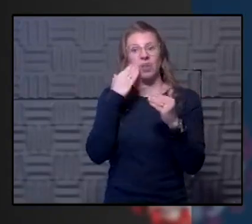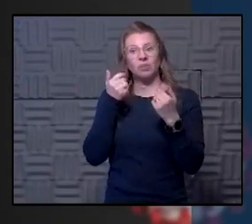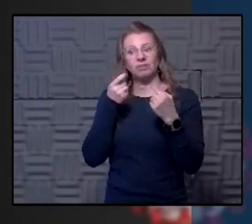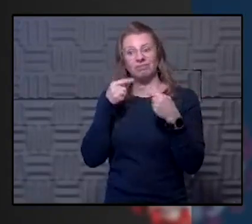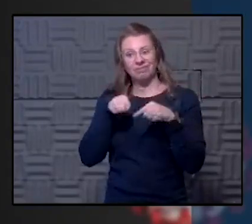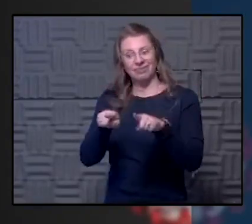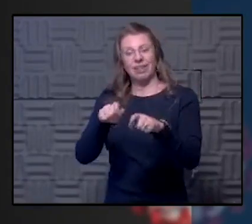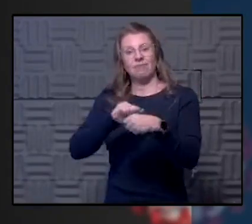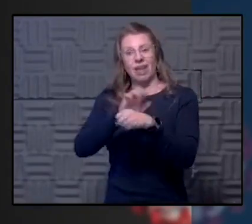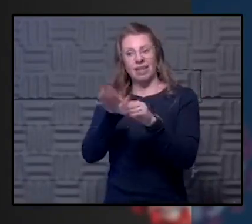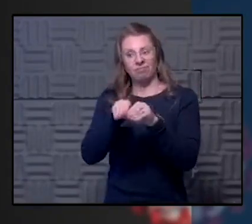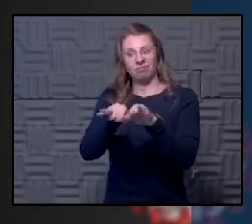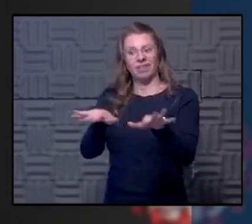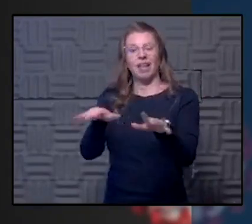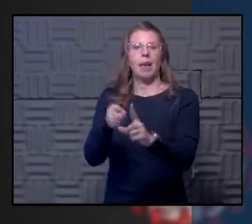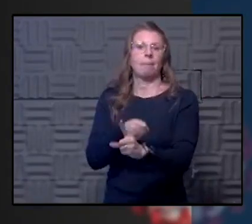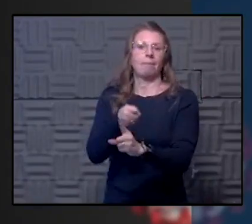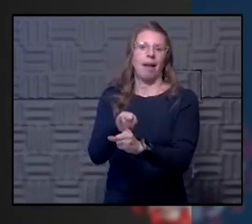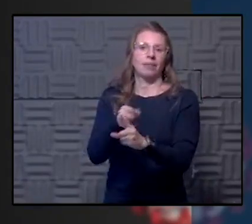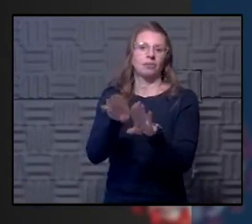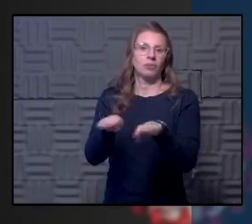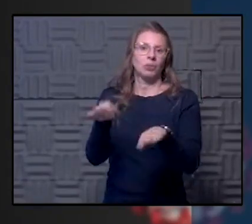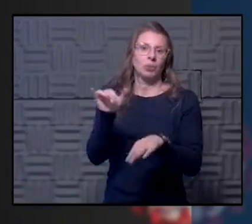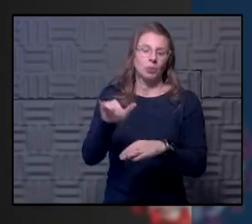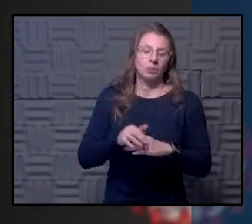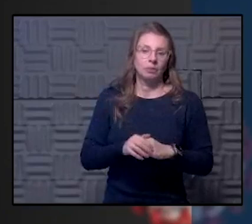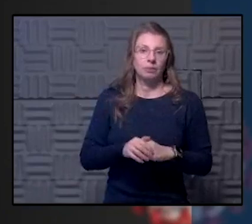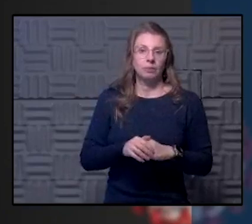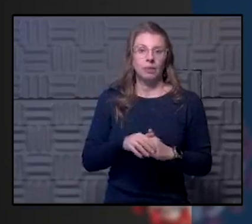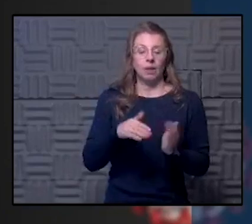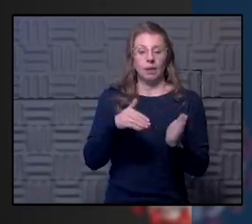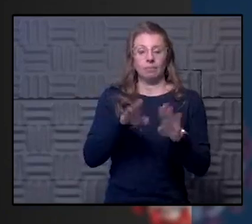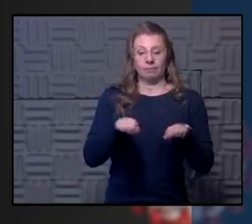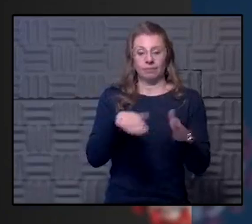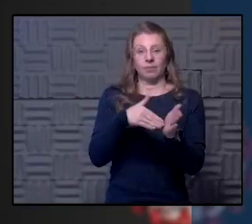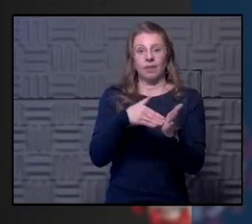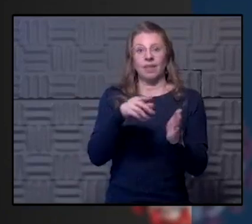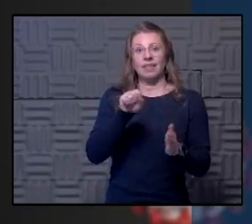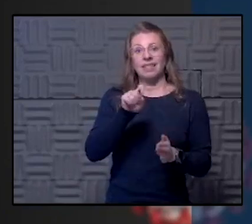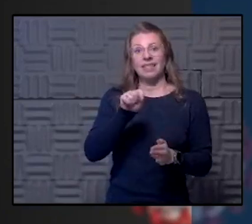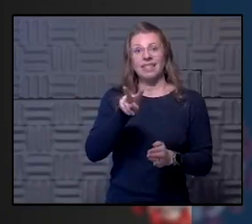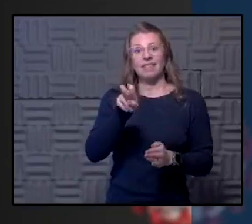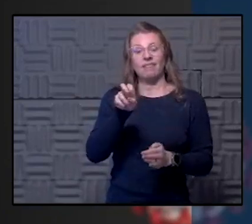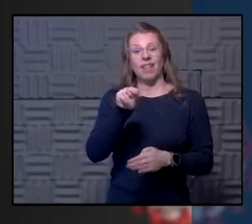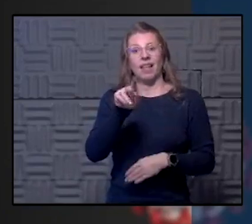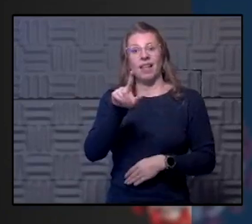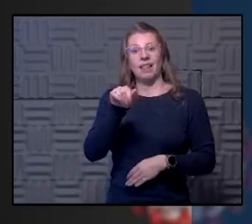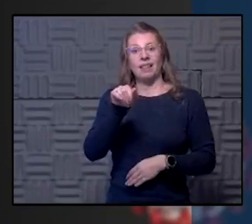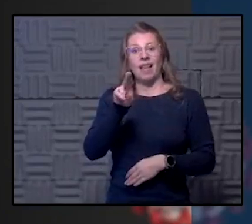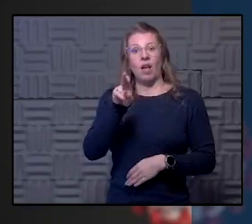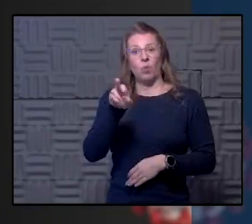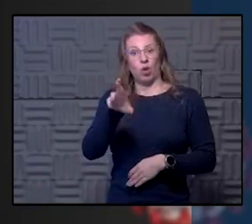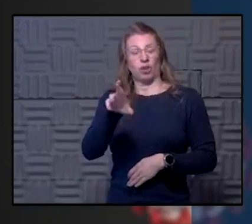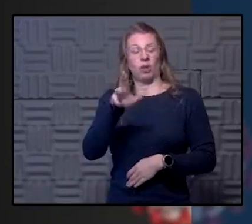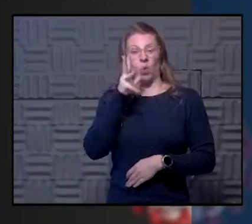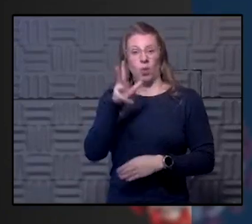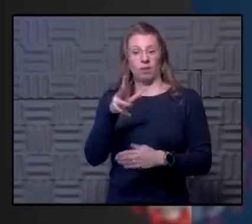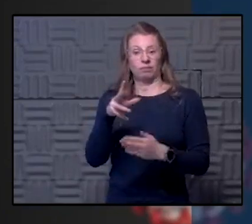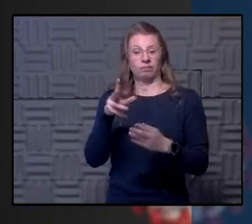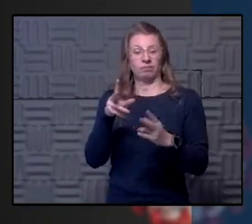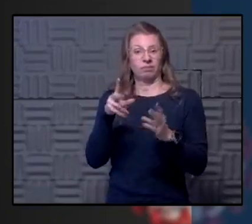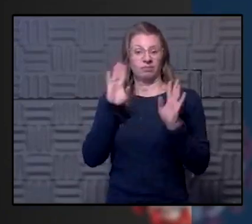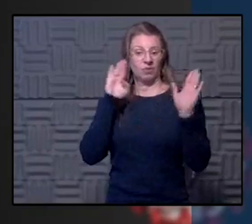pandemic, these things impact our children as well. Our pediatrician, Dr. Stephen Lauer, will join us to talk about sleep regression in